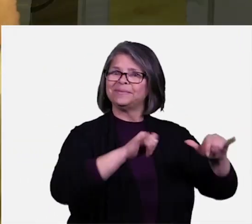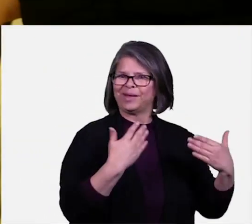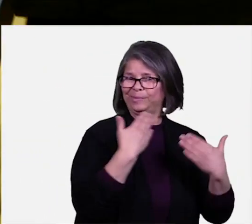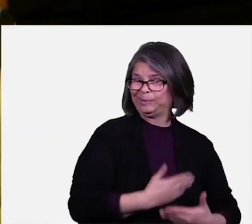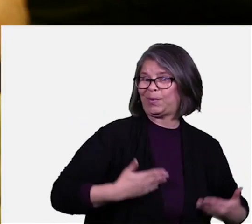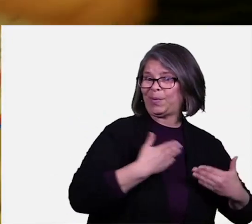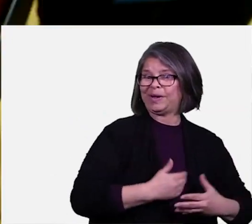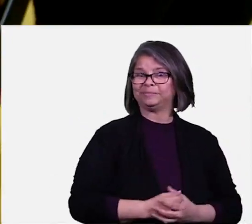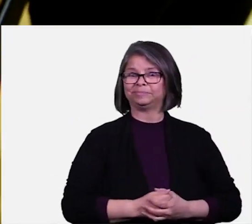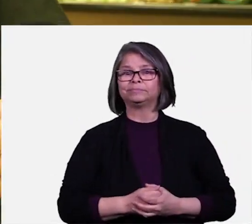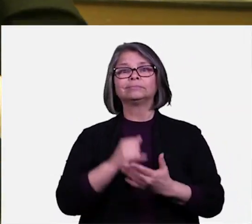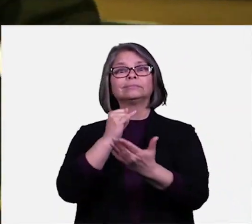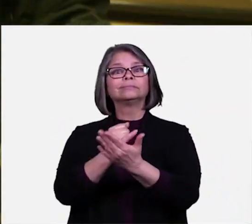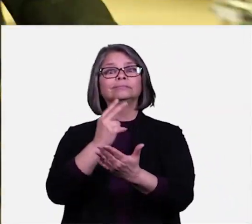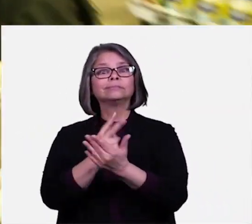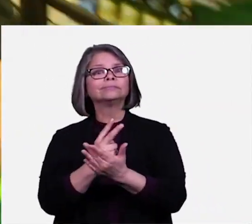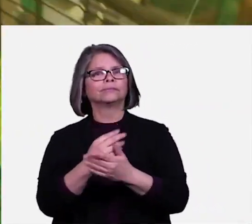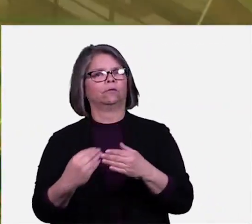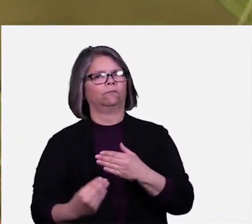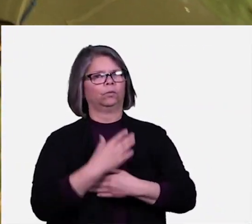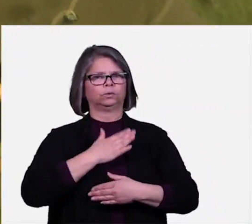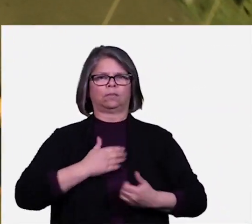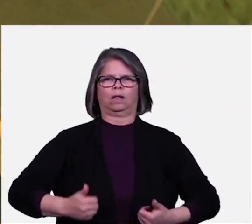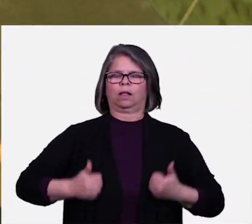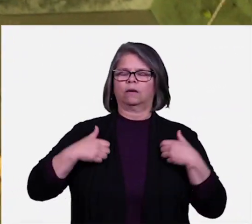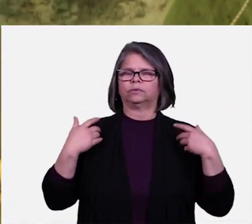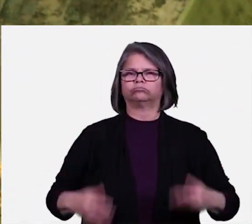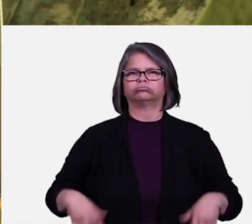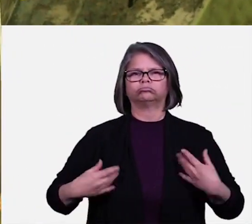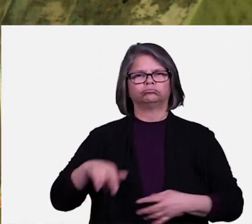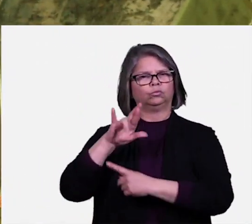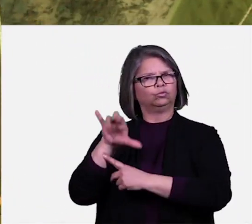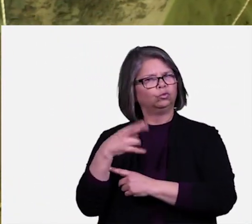be in control and to be independent and to have fun while you're doing it.